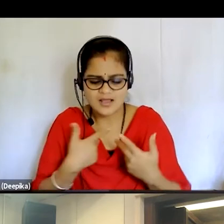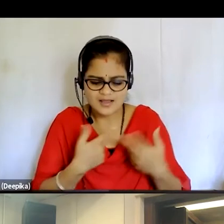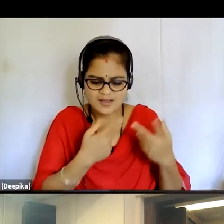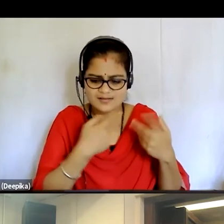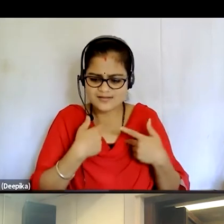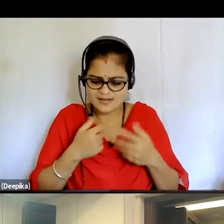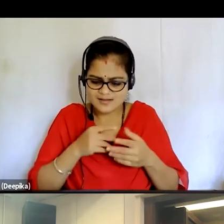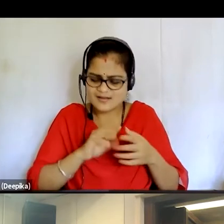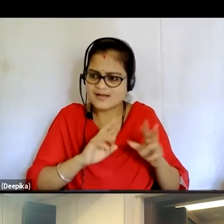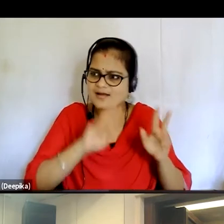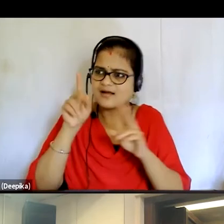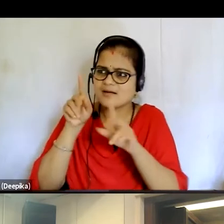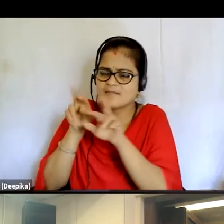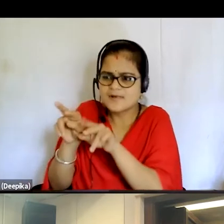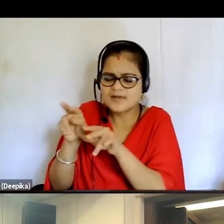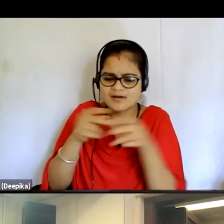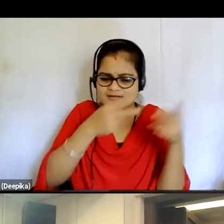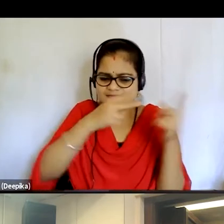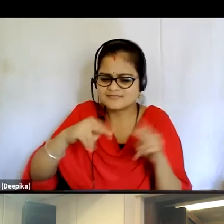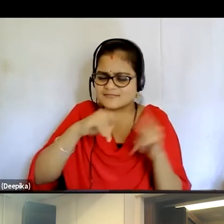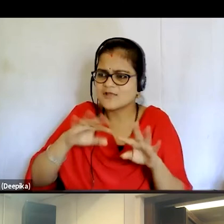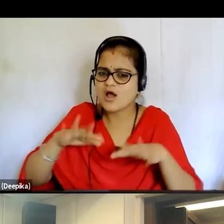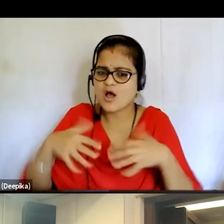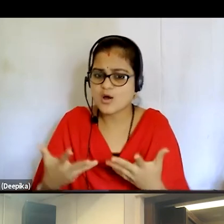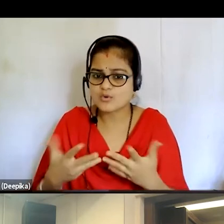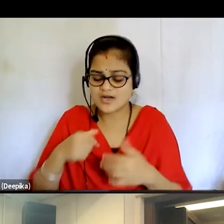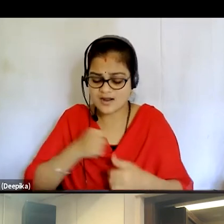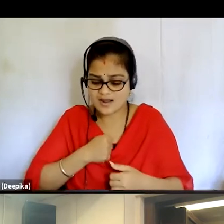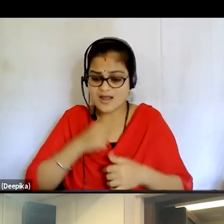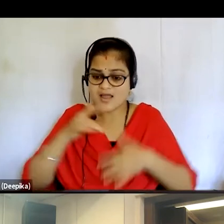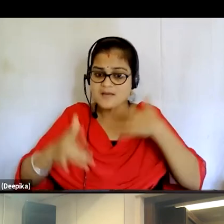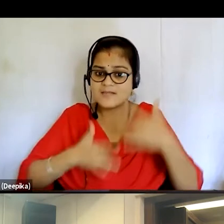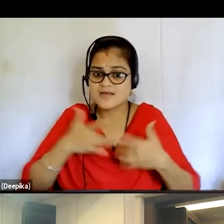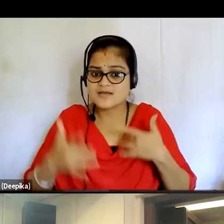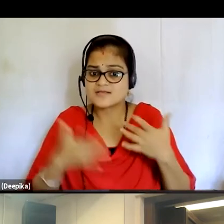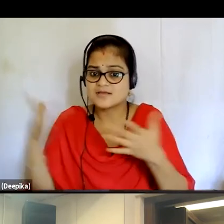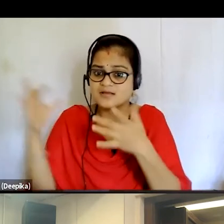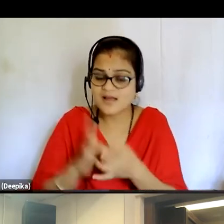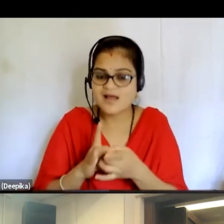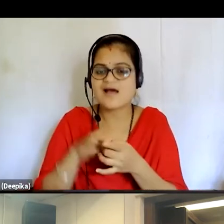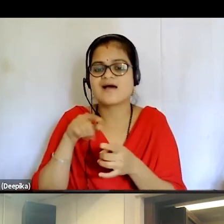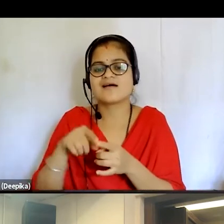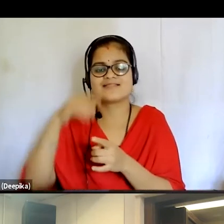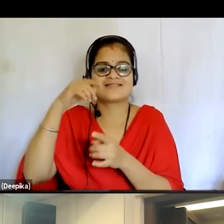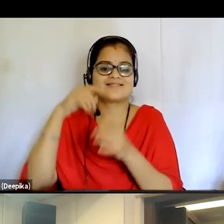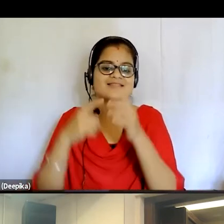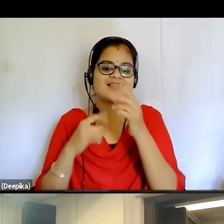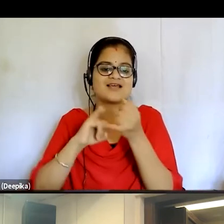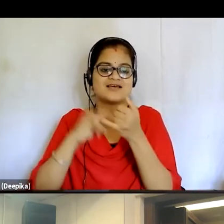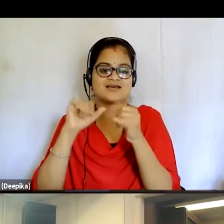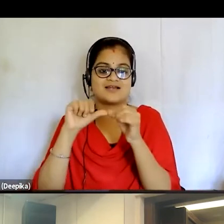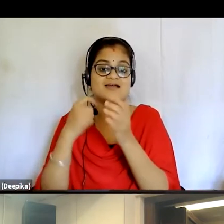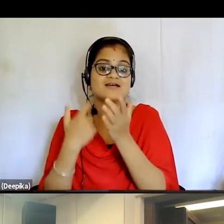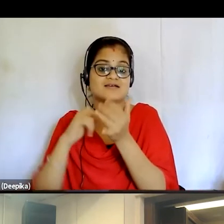So we go back, because that is the basis, the emotions, the theory of rasas. What are the rasas